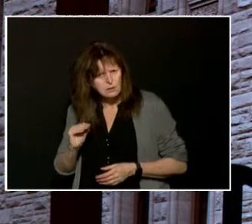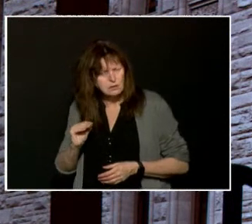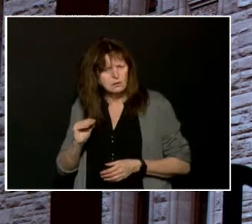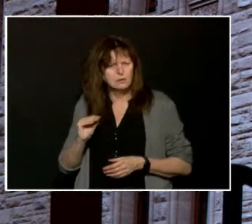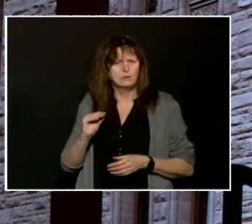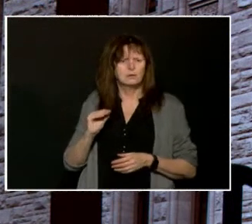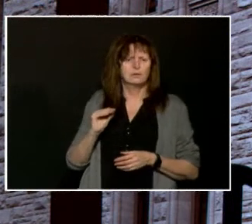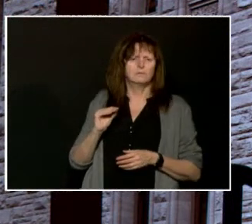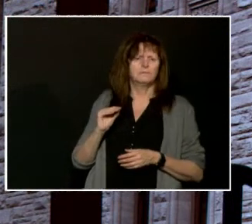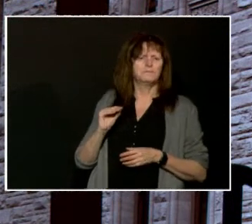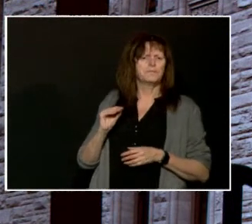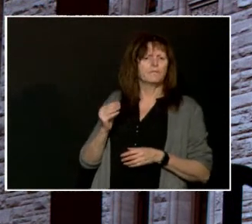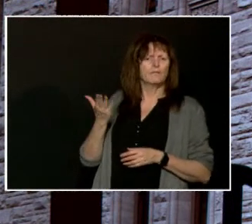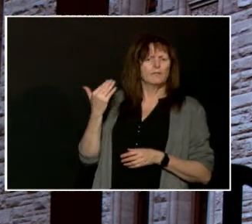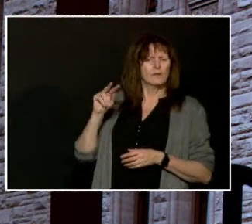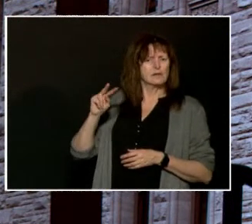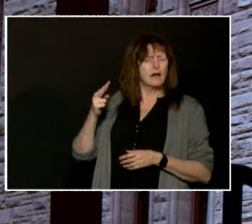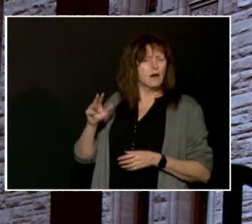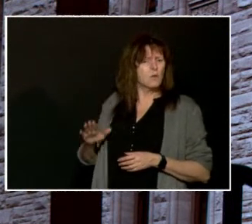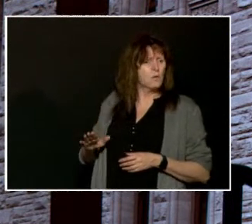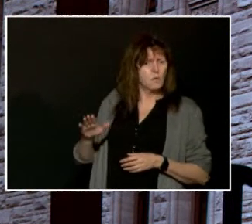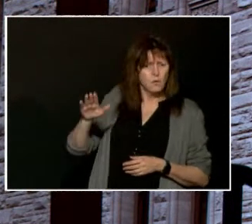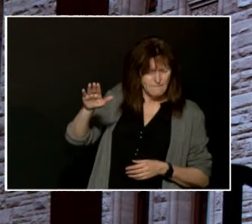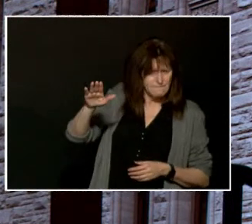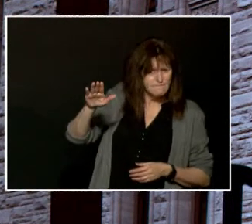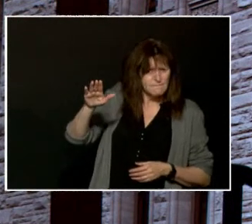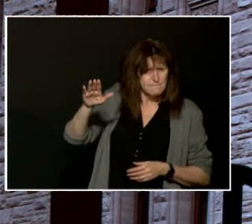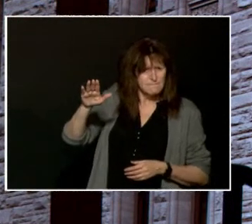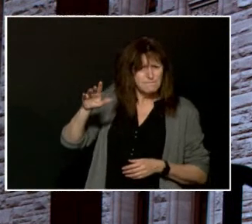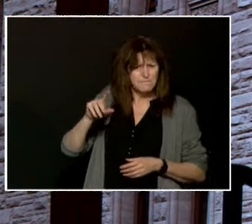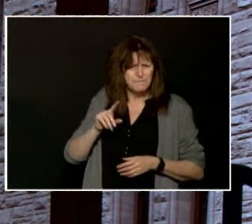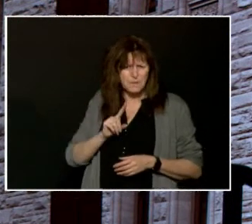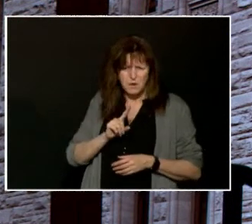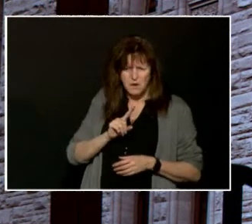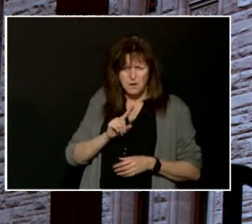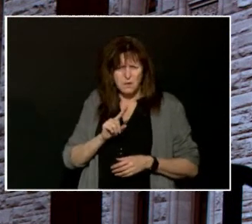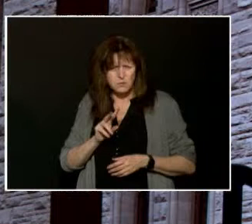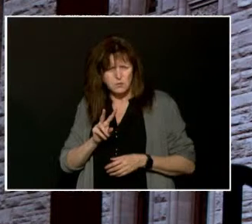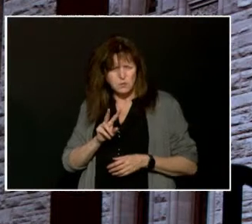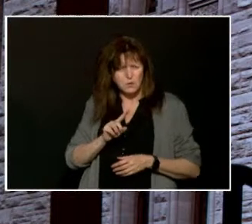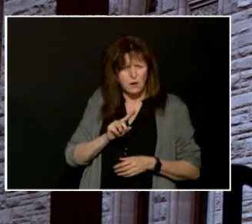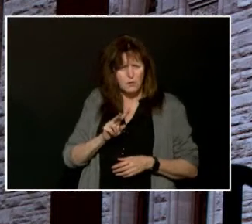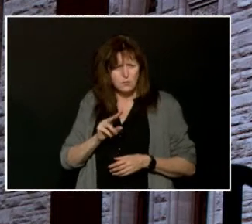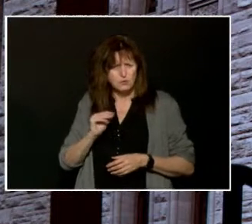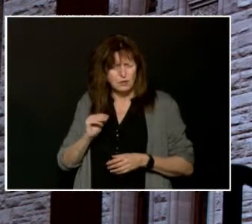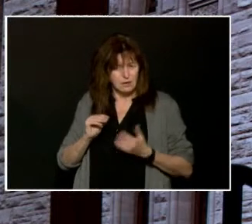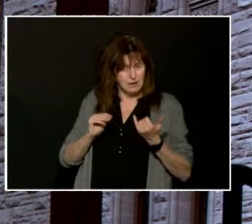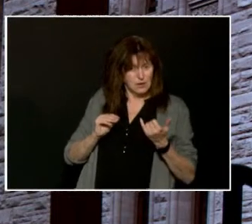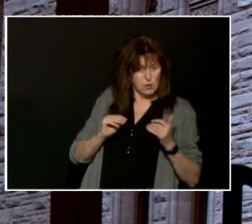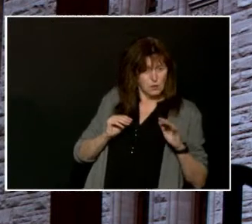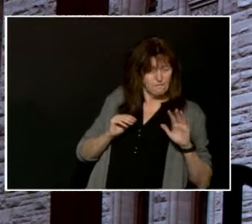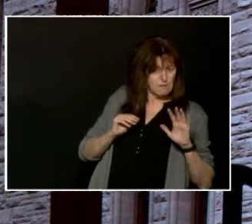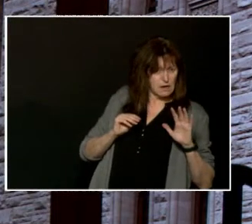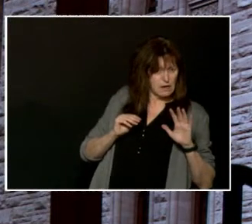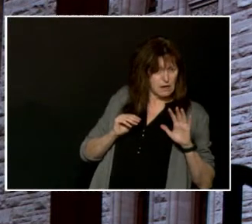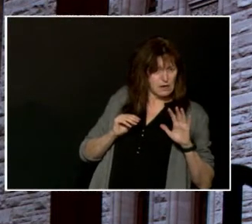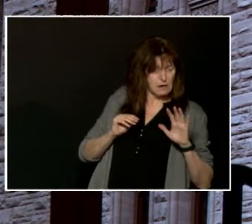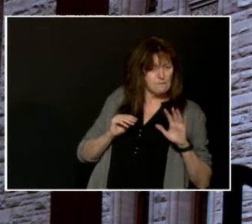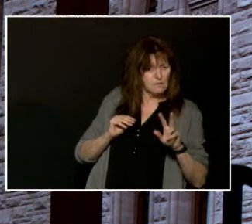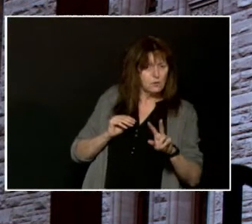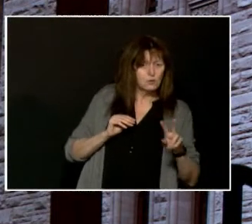we were down into the 1 to 2% level. So we're coming down. A few weeks ago, we were at 9.8, nearly